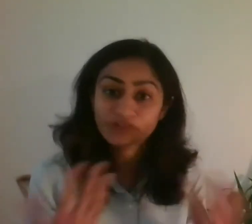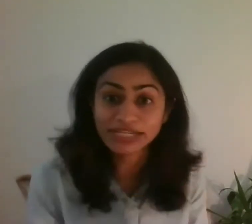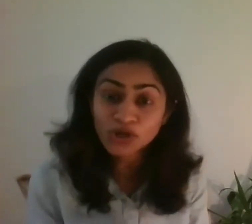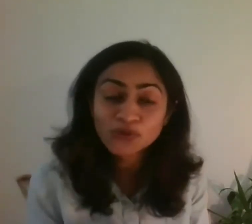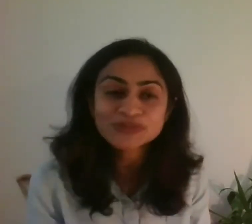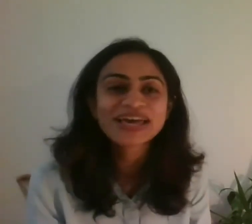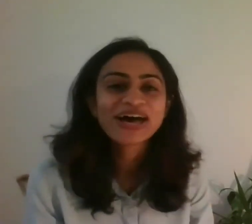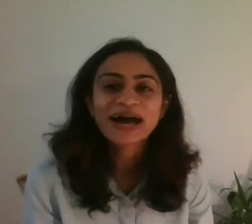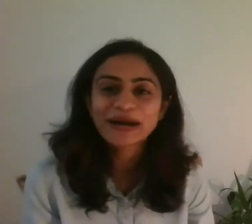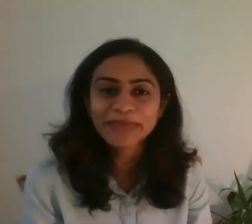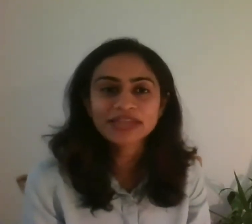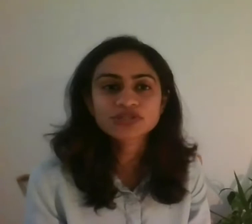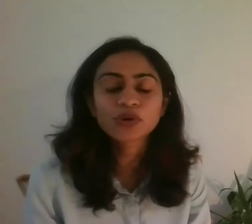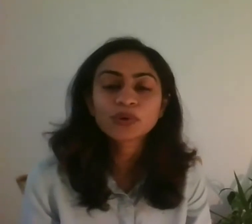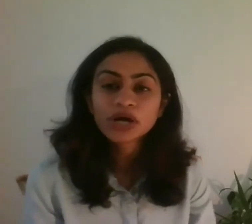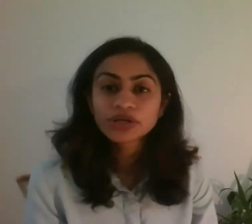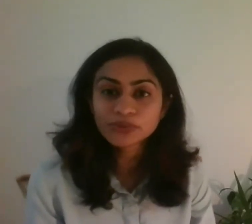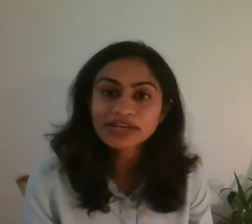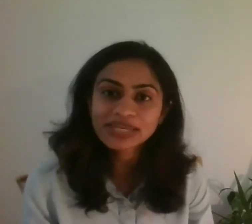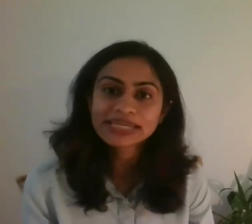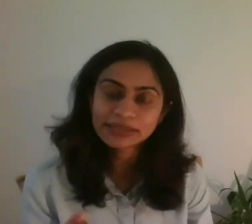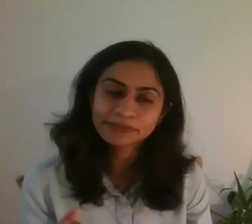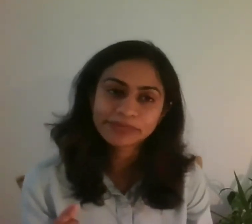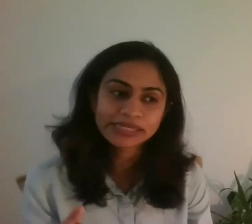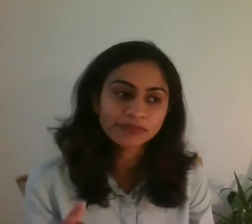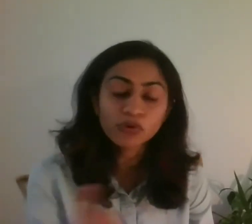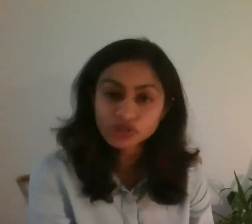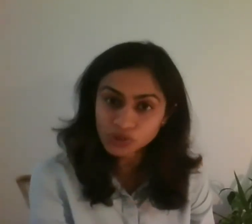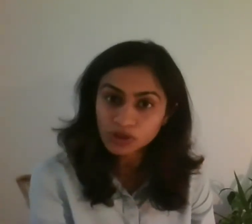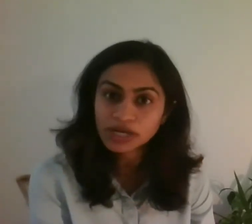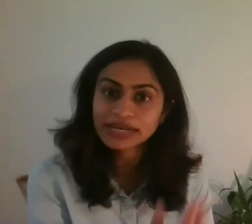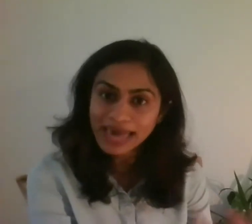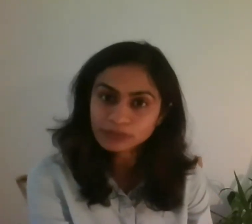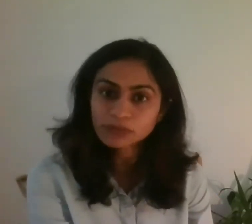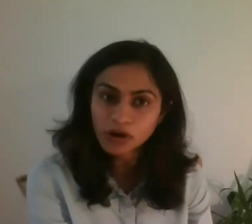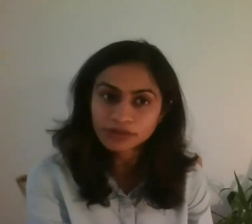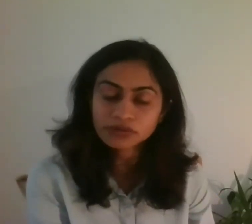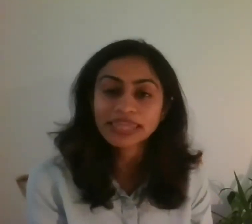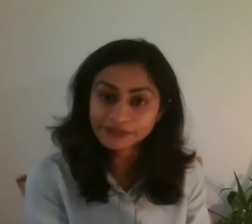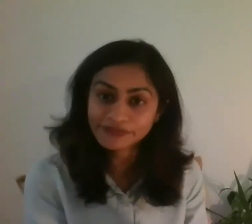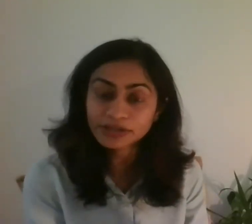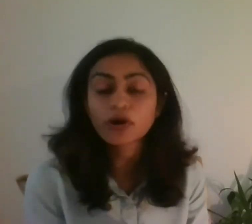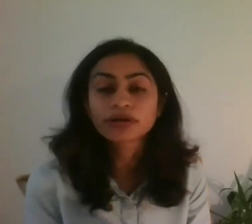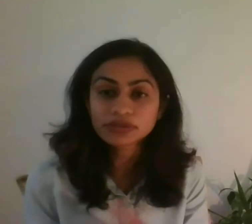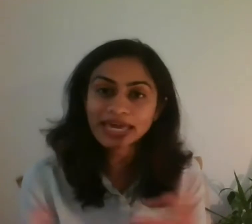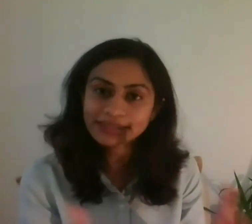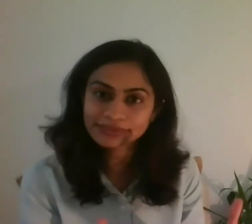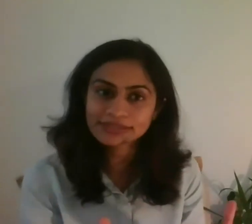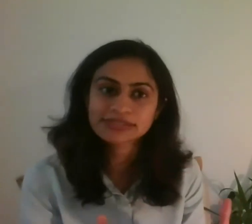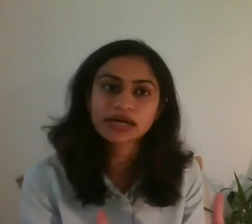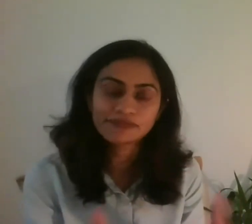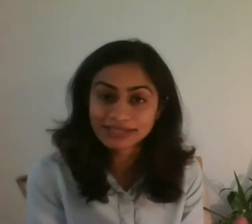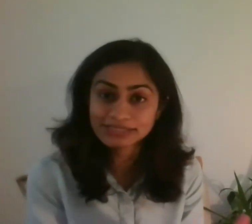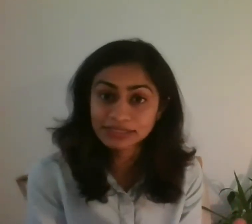have a runny nose, and so you can really be more sure in an animal model, like a ferret model, that